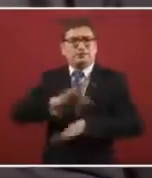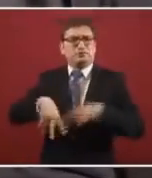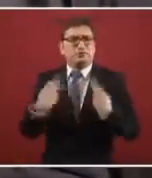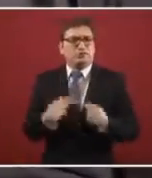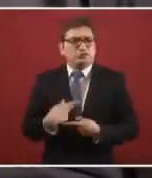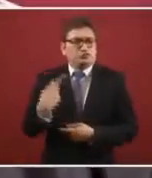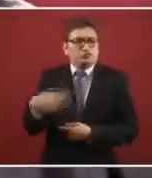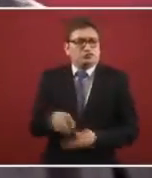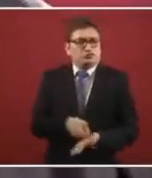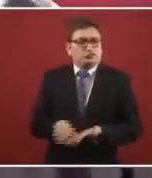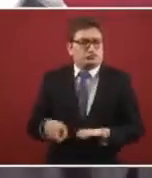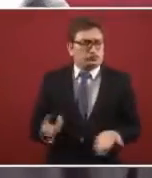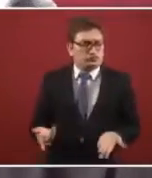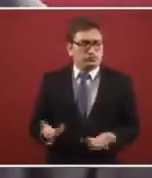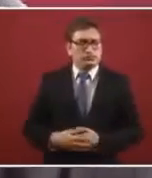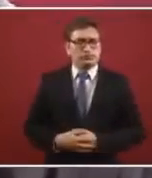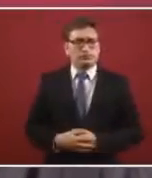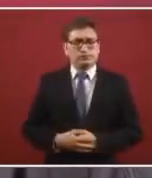any moment